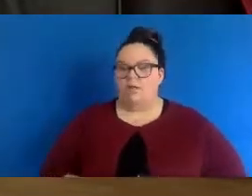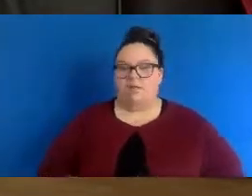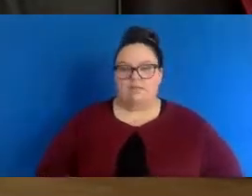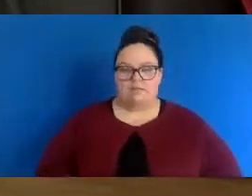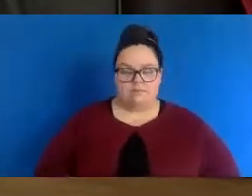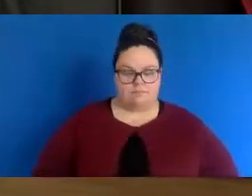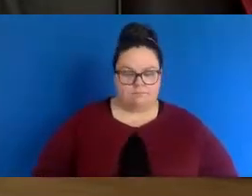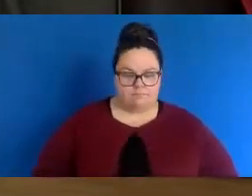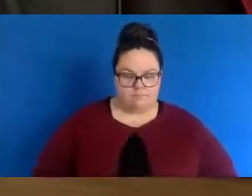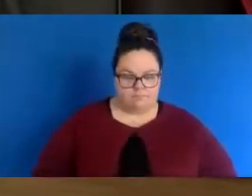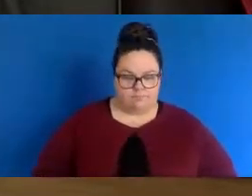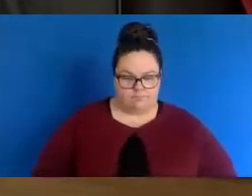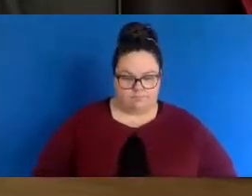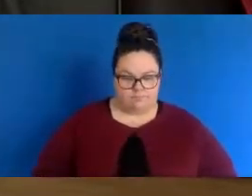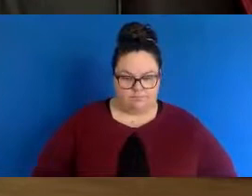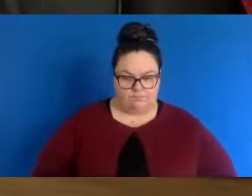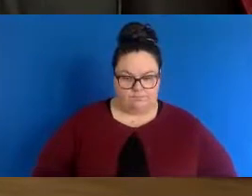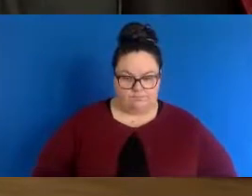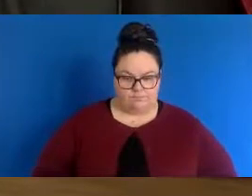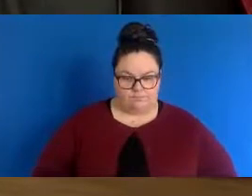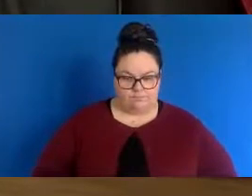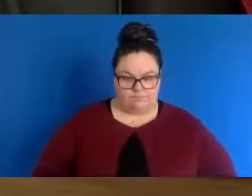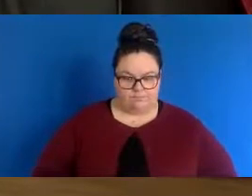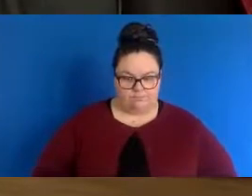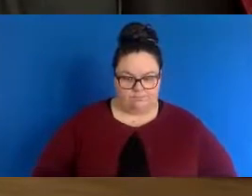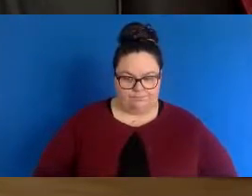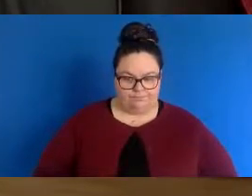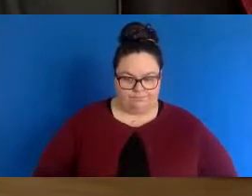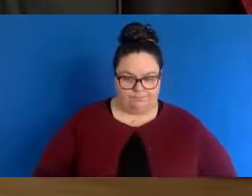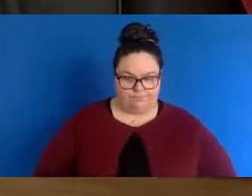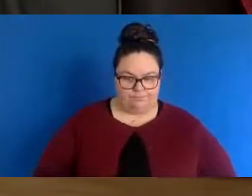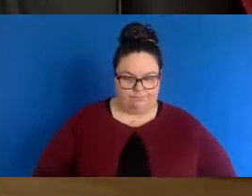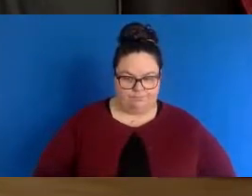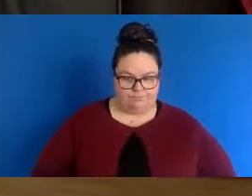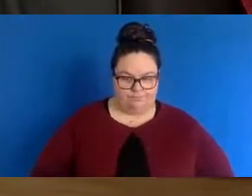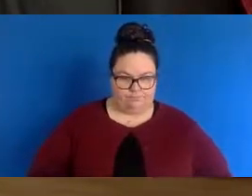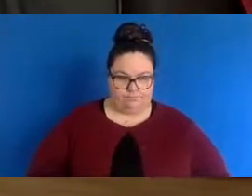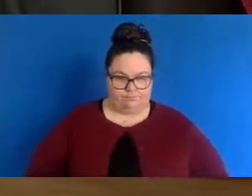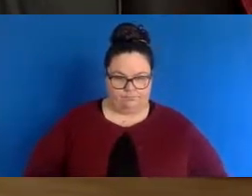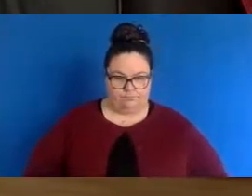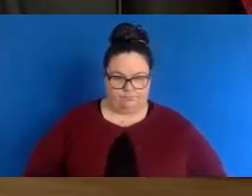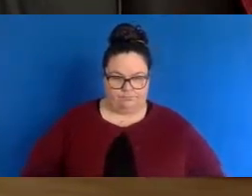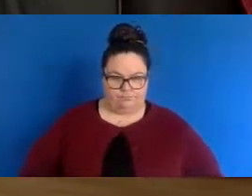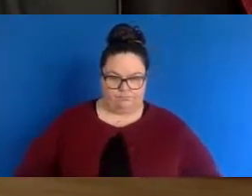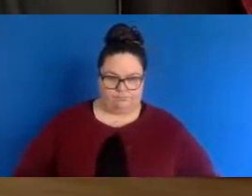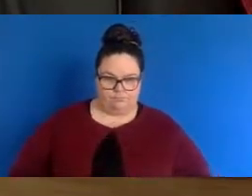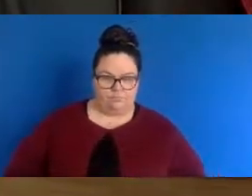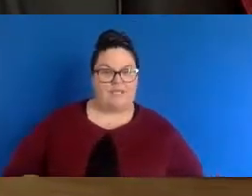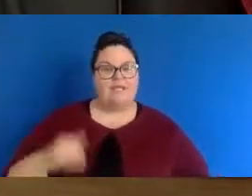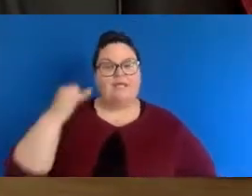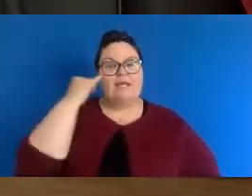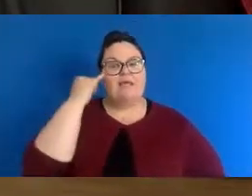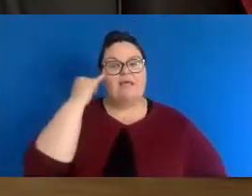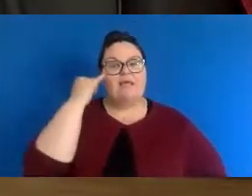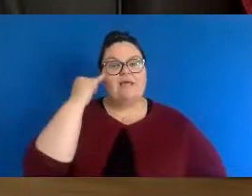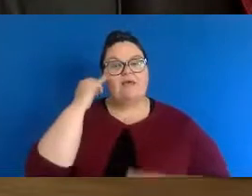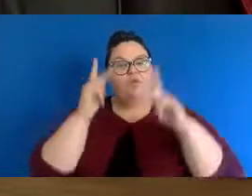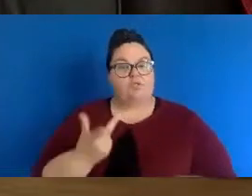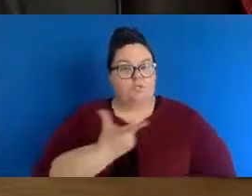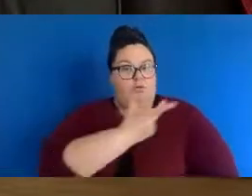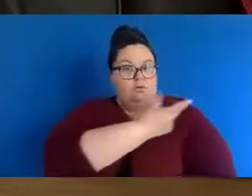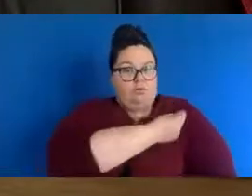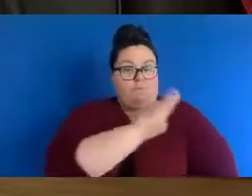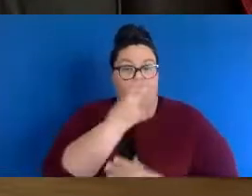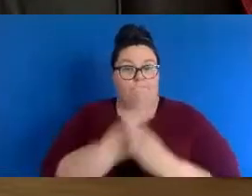a person who is fully vaccinated and has no symptoms would be able to host the virus for? Is it